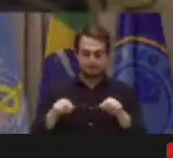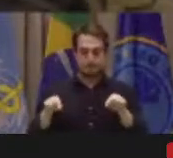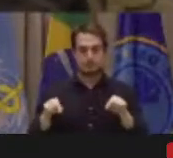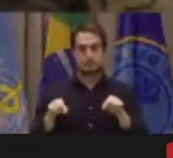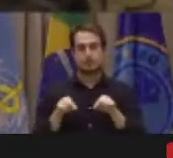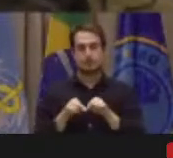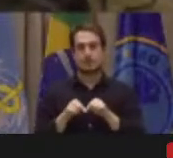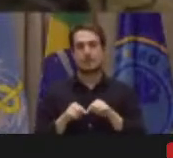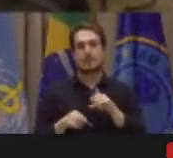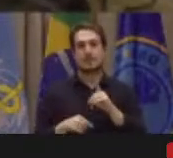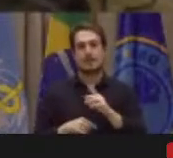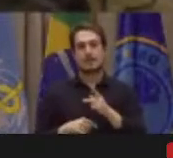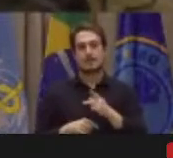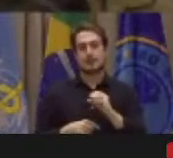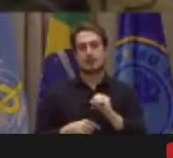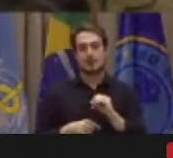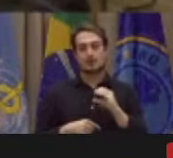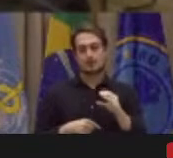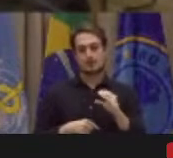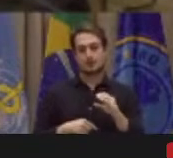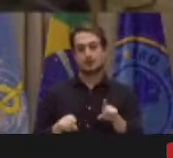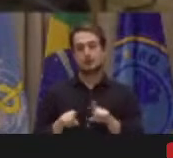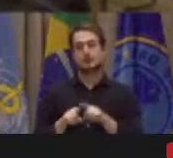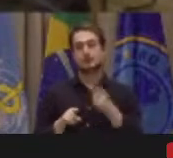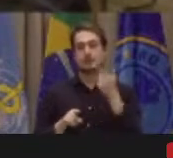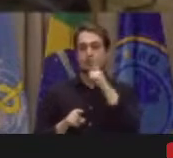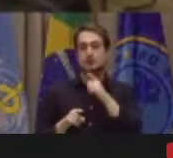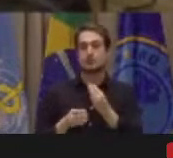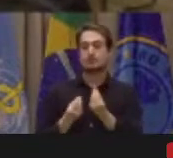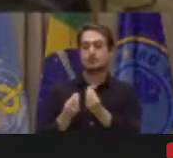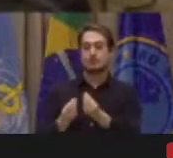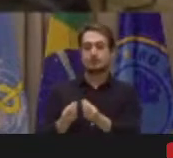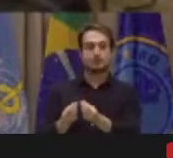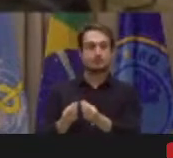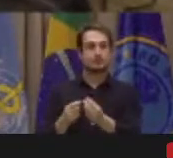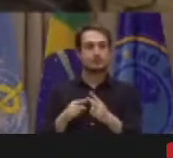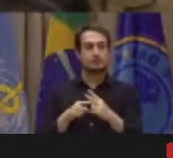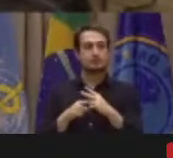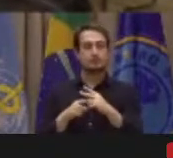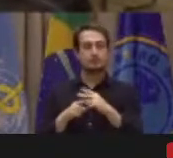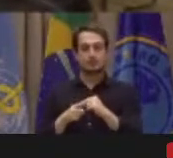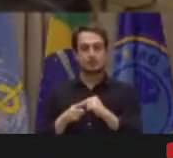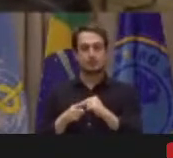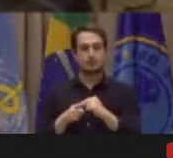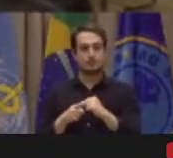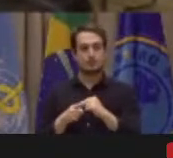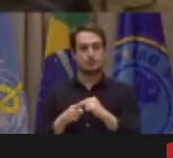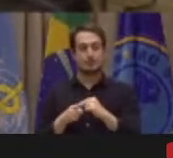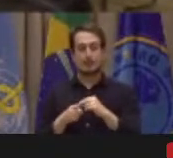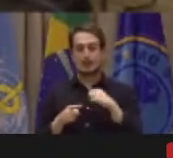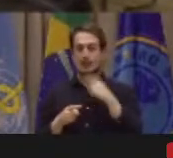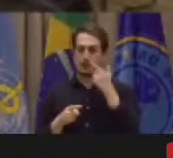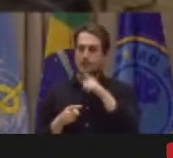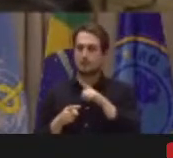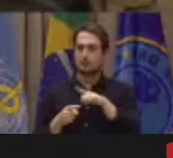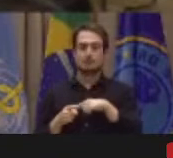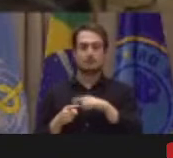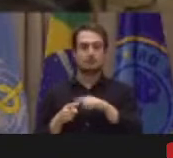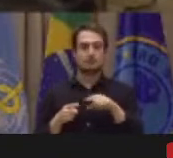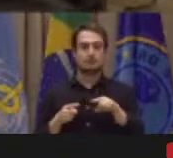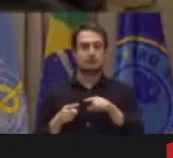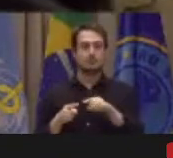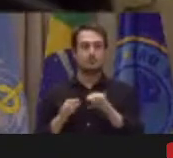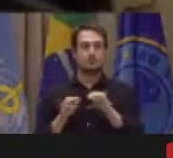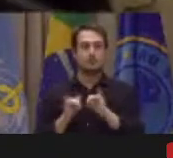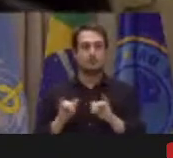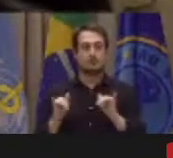the wearables. So imagine if we could give an oximeter to the patient and he can monitor,